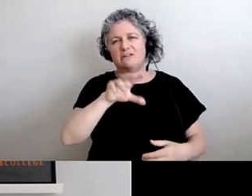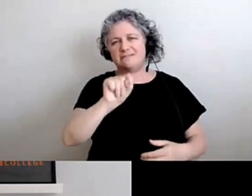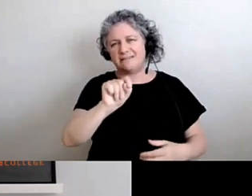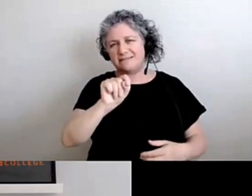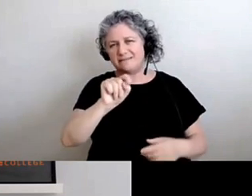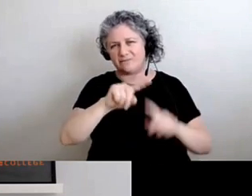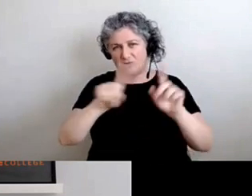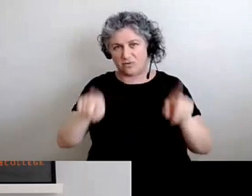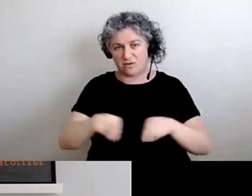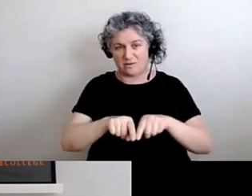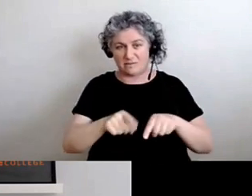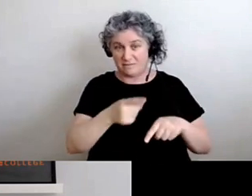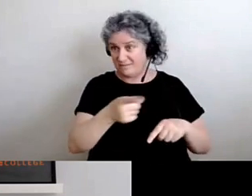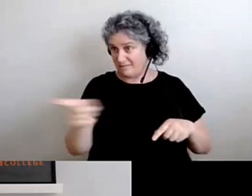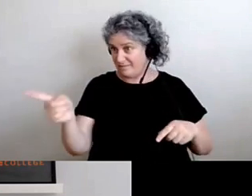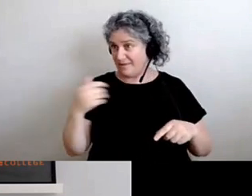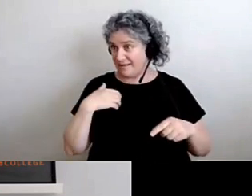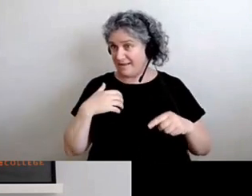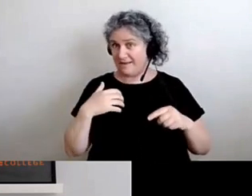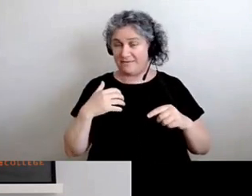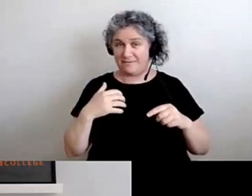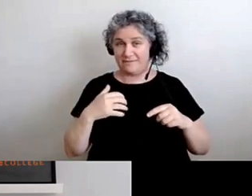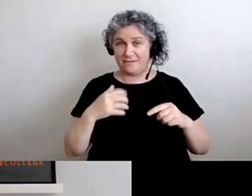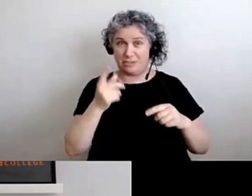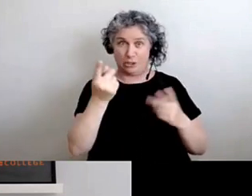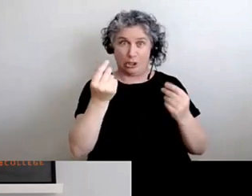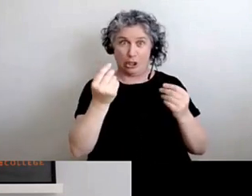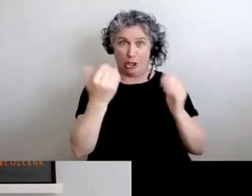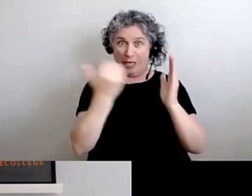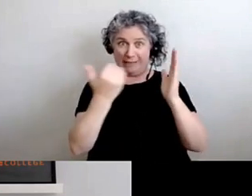Who else has a really, really long to-do list?